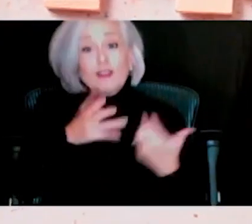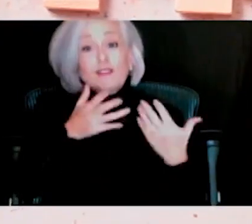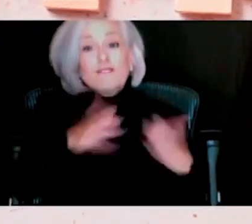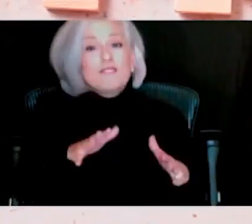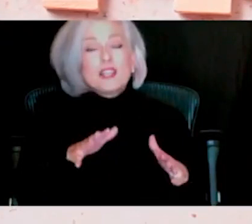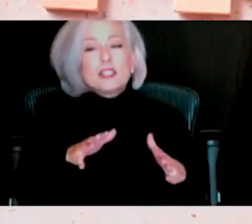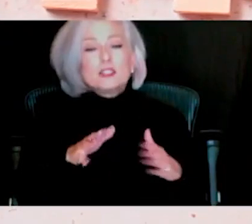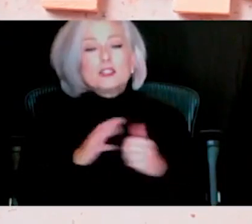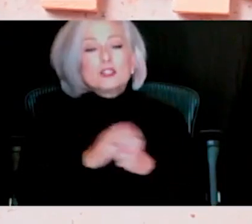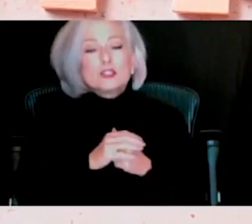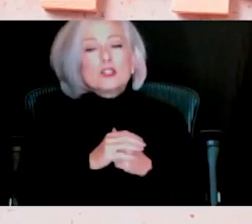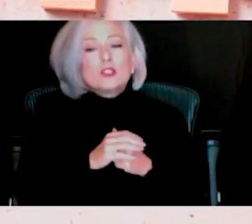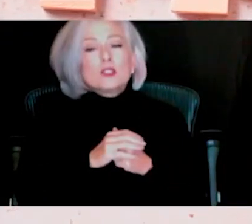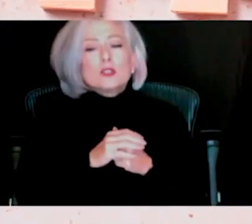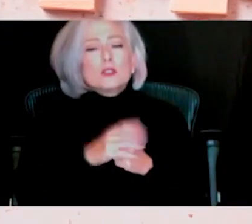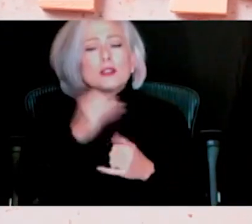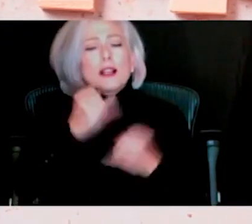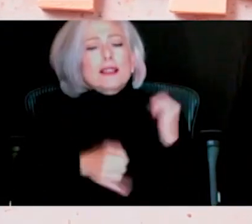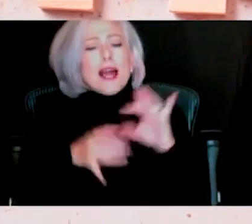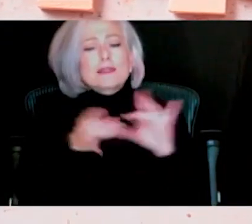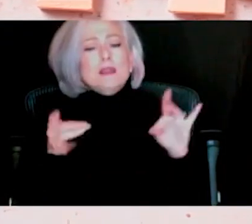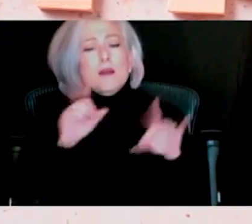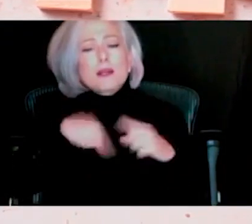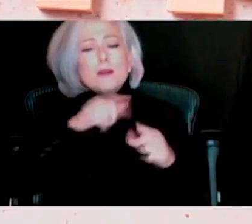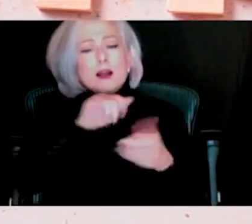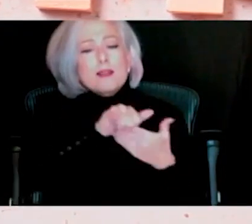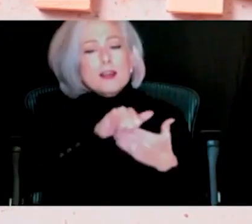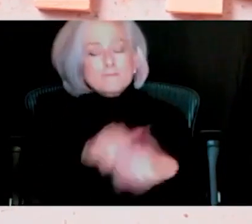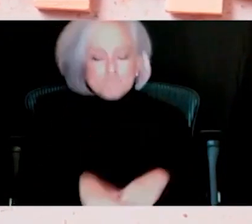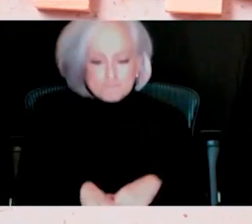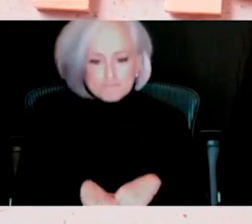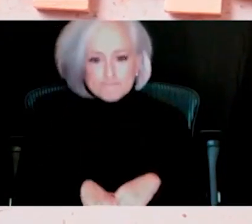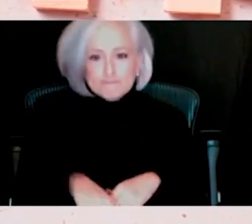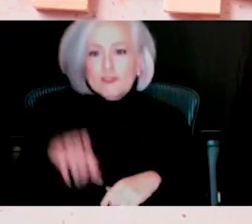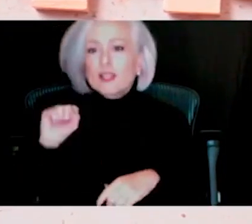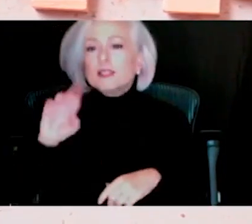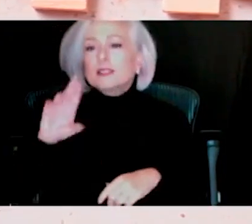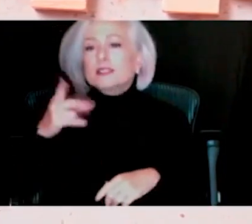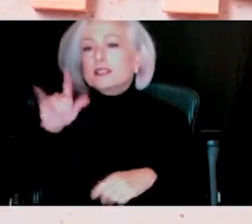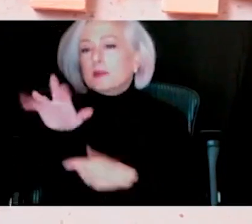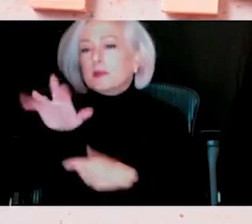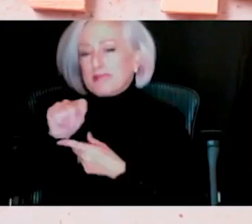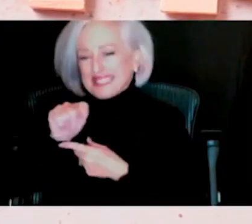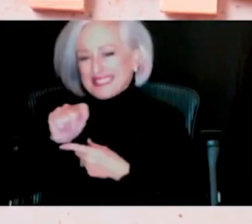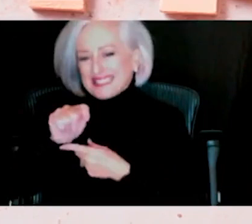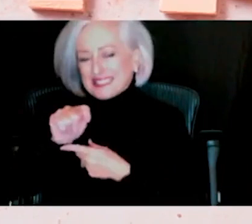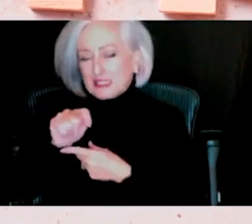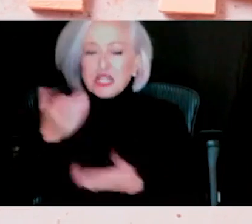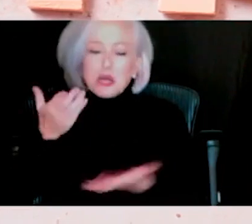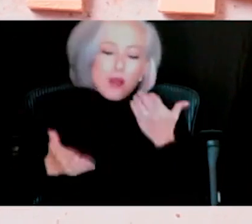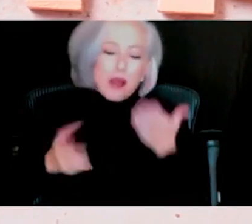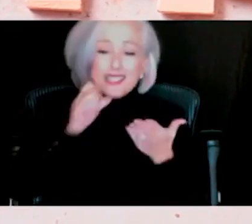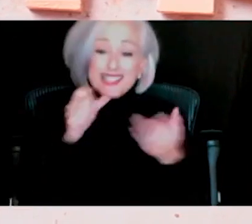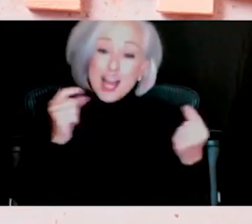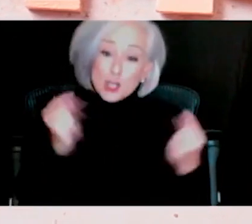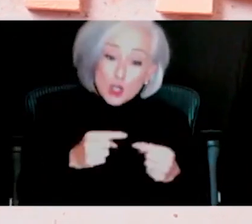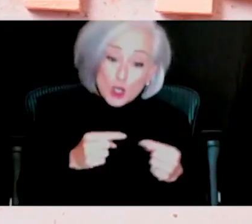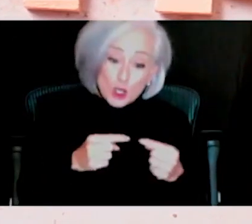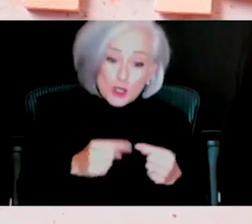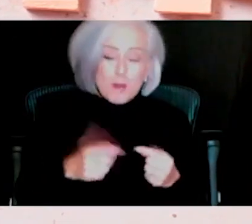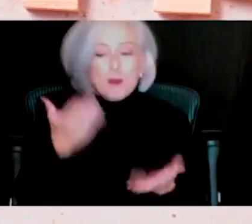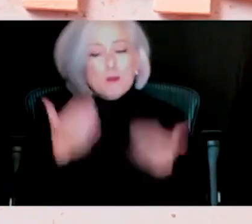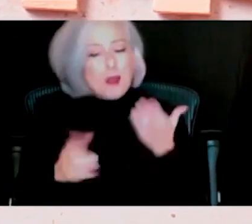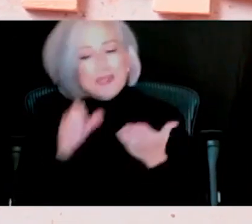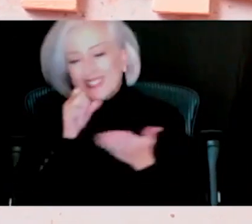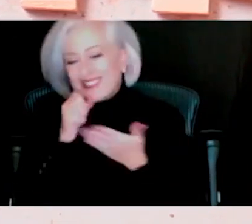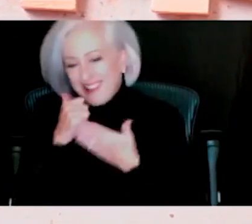the final word on collagen? So it's supplements. It's probably not going to hurt you, but it's very unlikely to help. Any